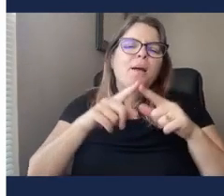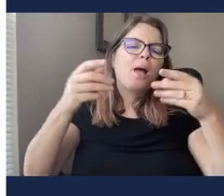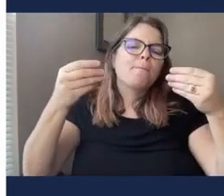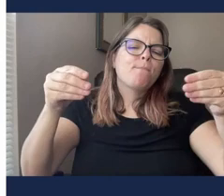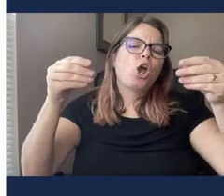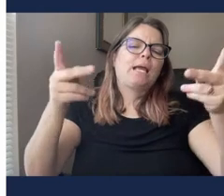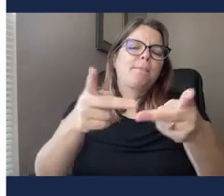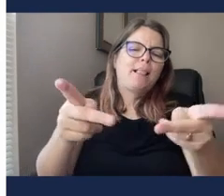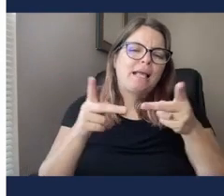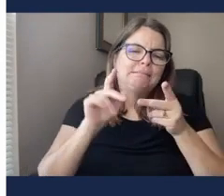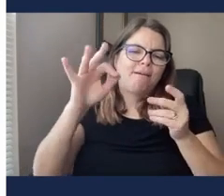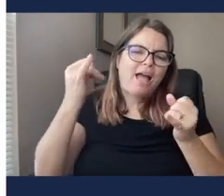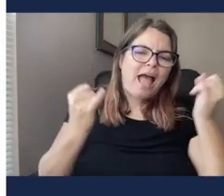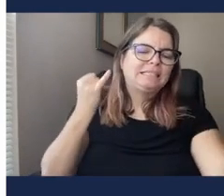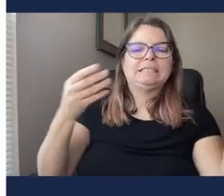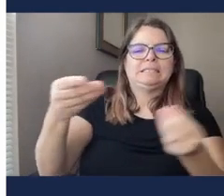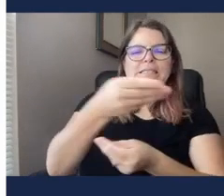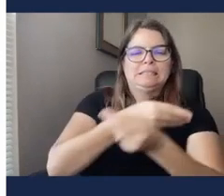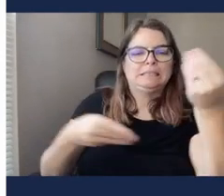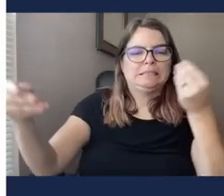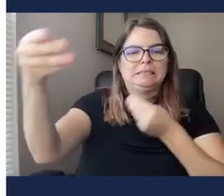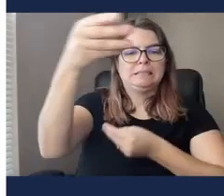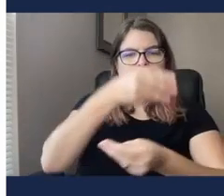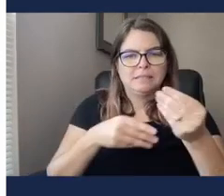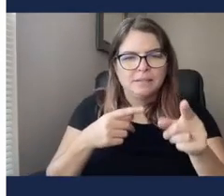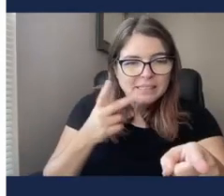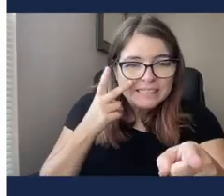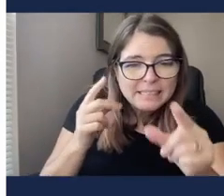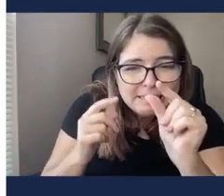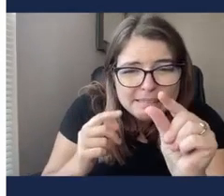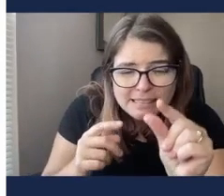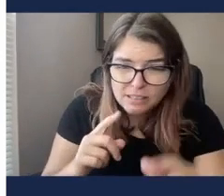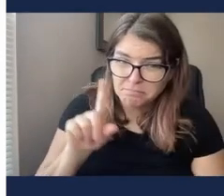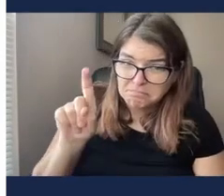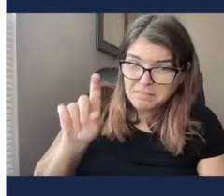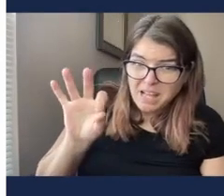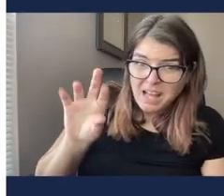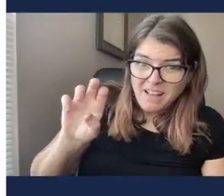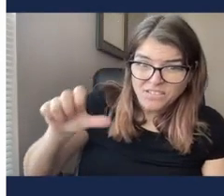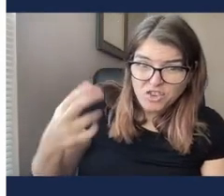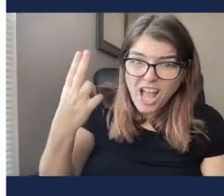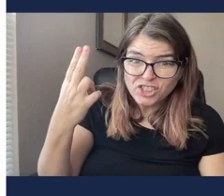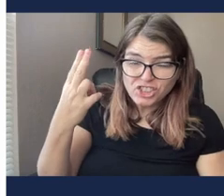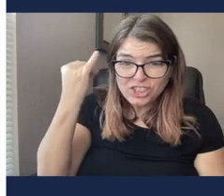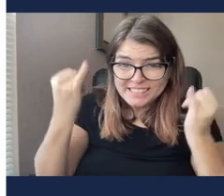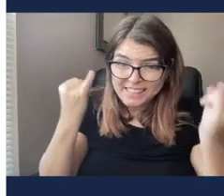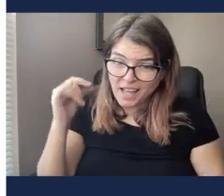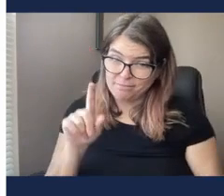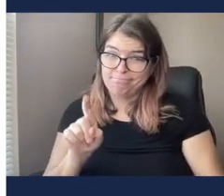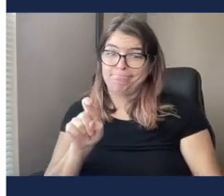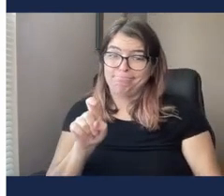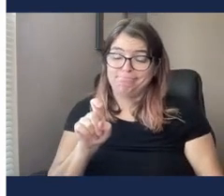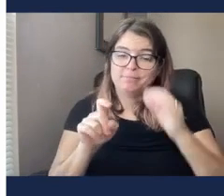of ideas. And you see in tiny letters, it says, just how fresh are these insights? And this idea of the marketplace